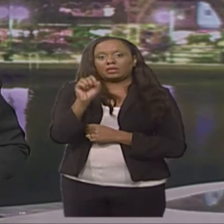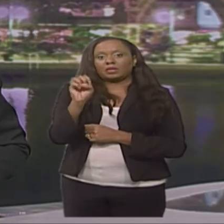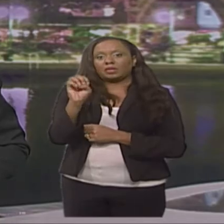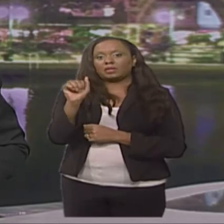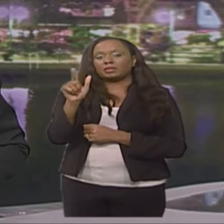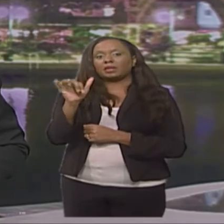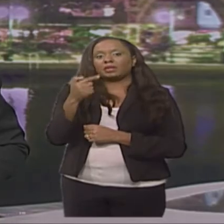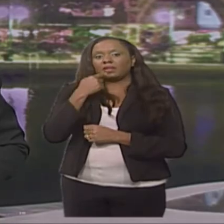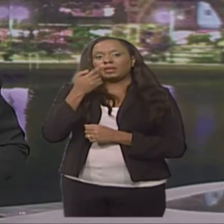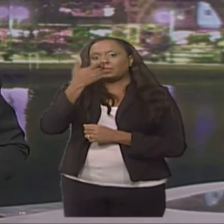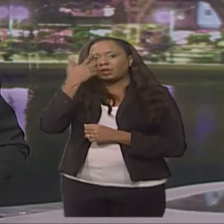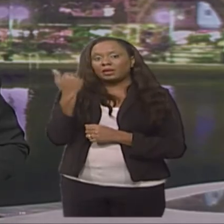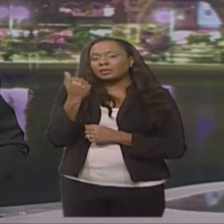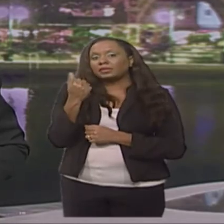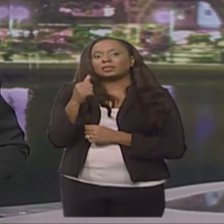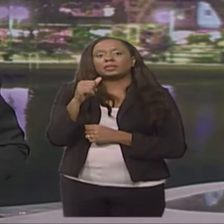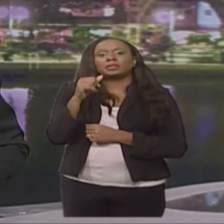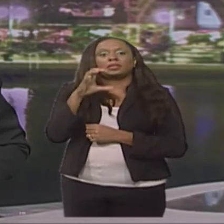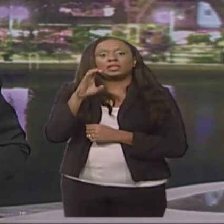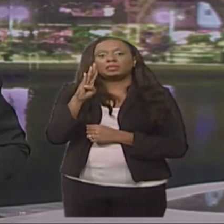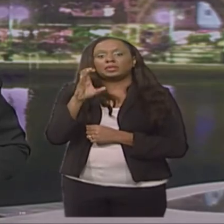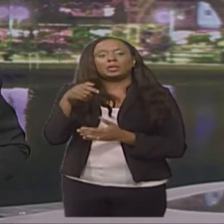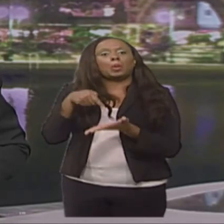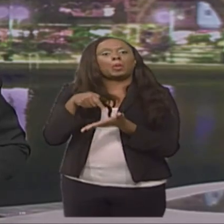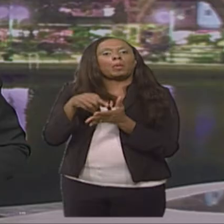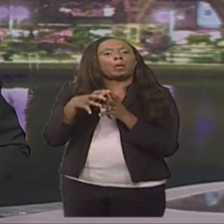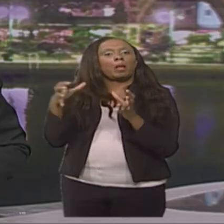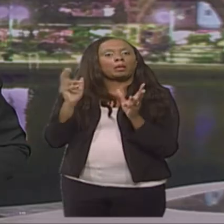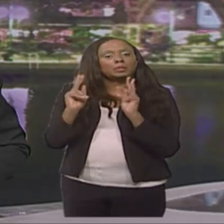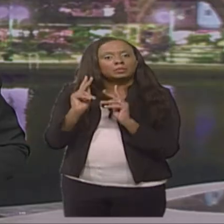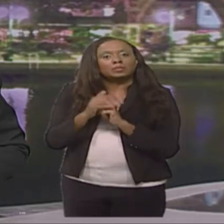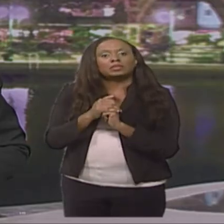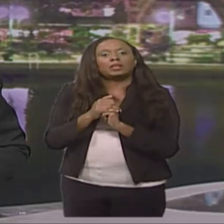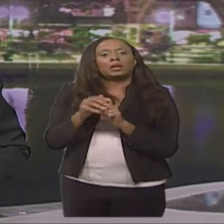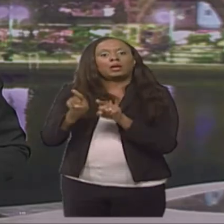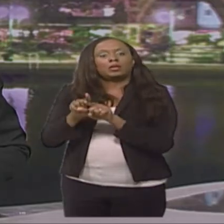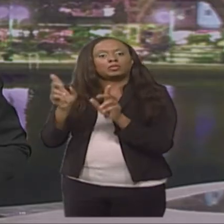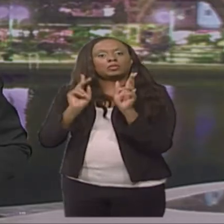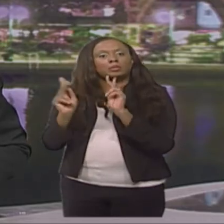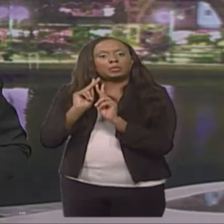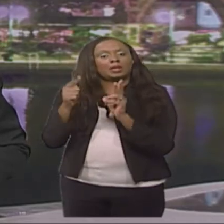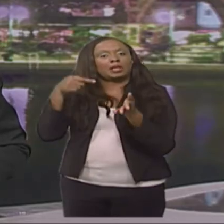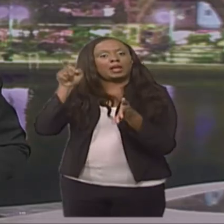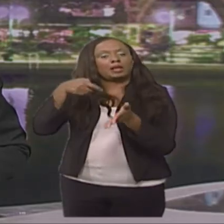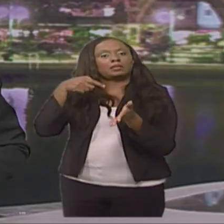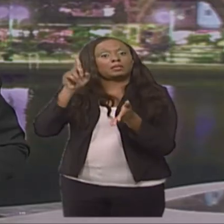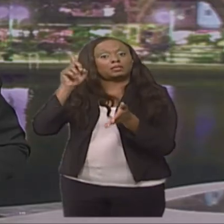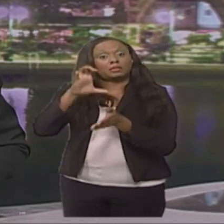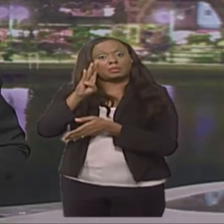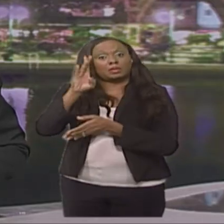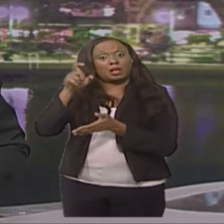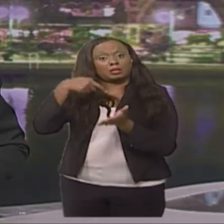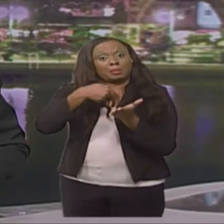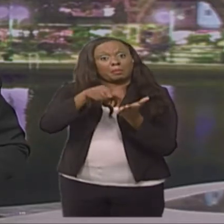commitments, especially to overseas suppliers of channels which subscribers of multi-choice television enjoy. His comments came as he led